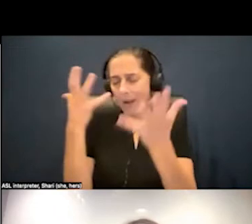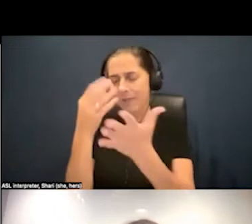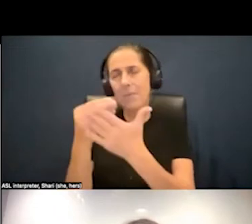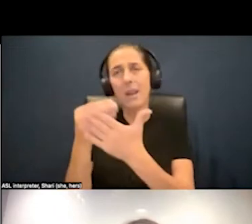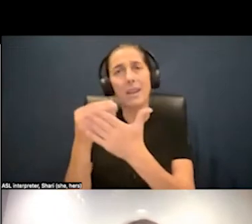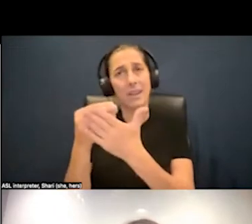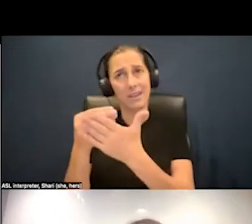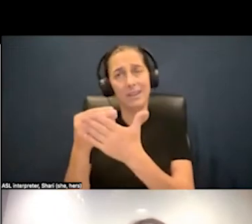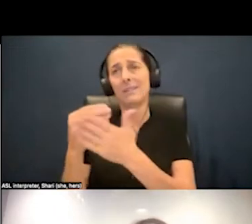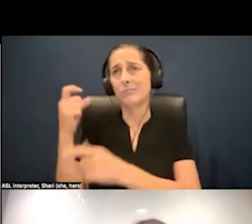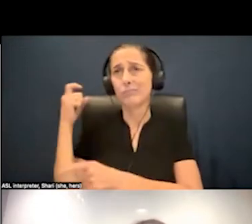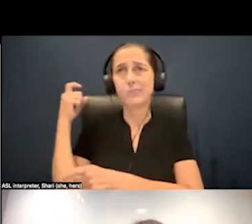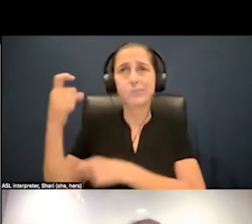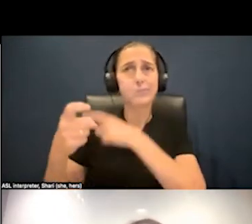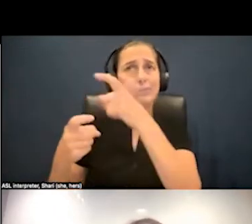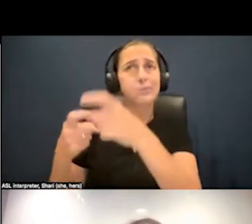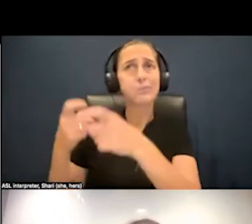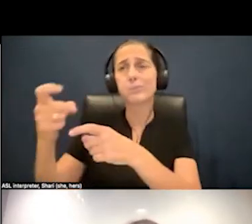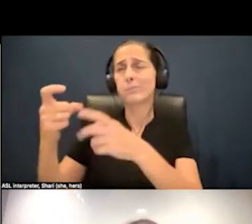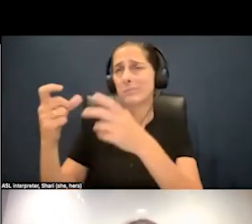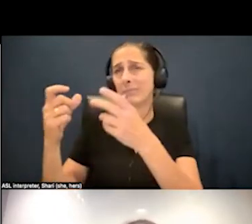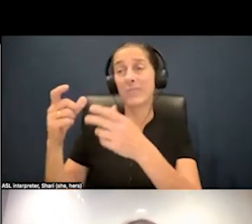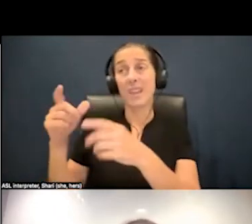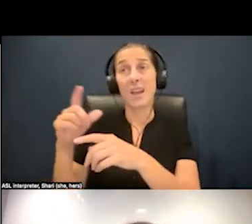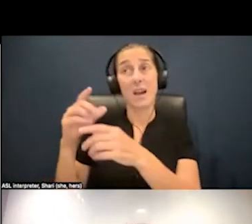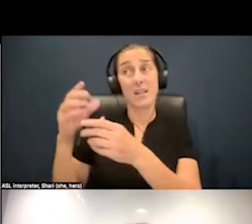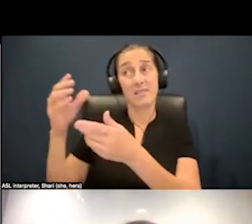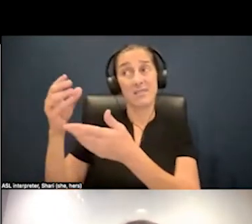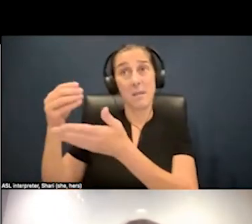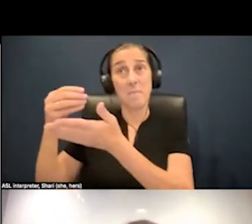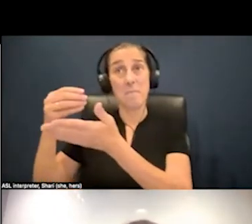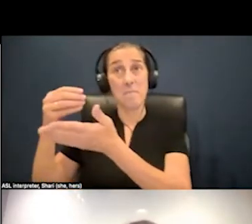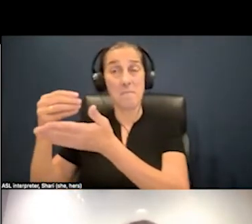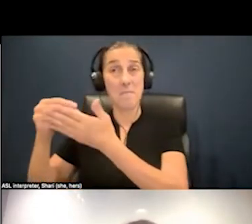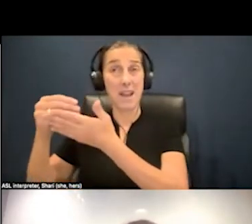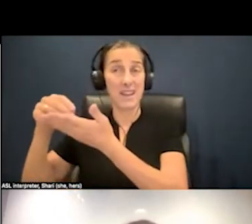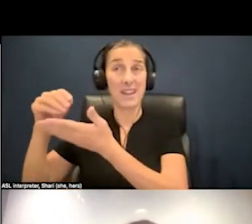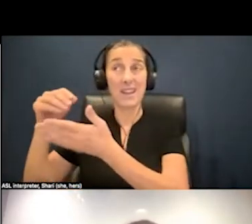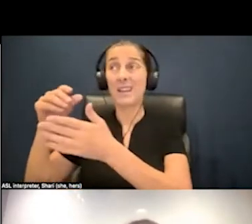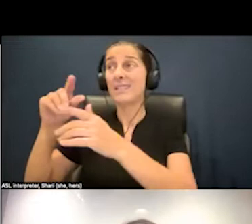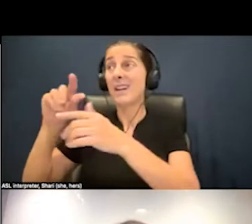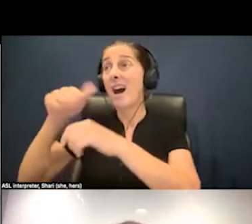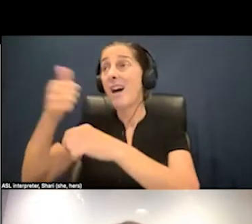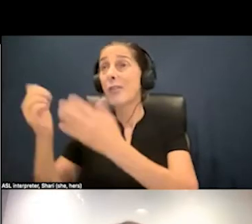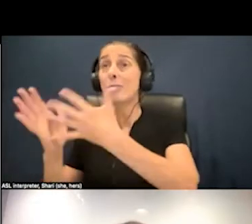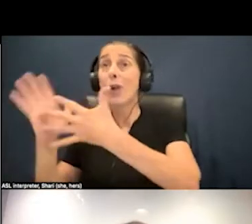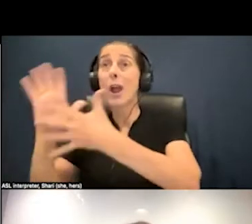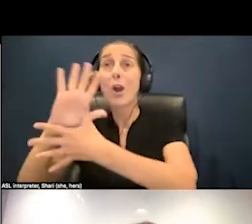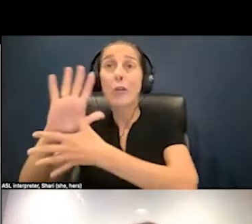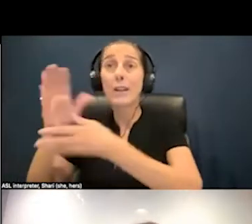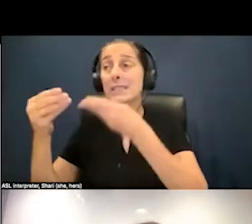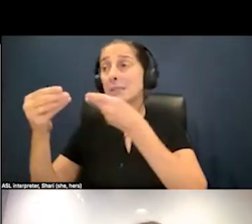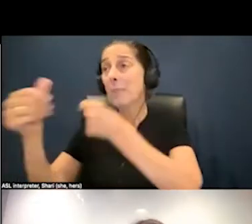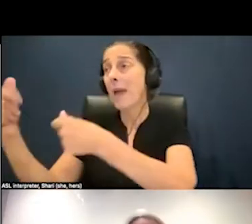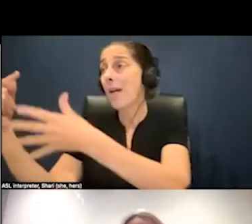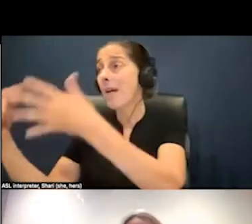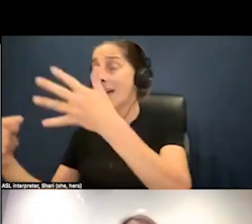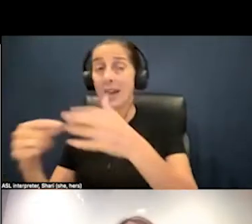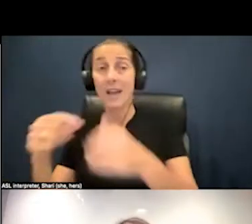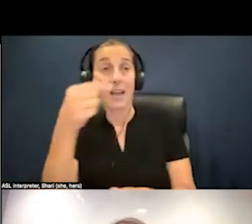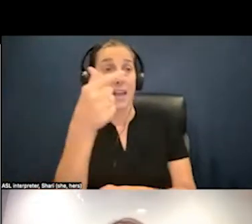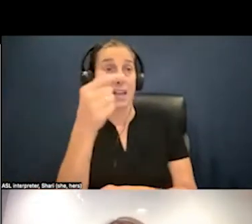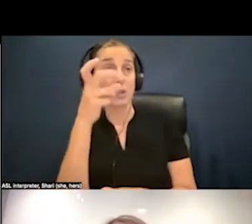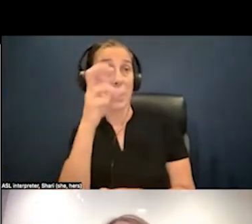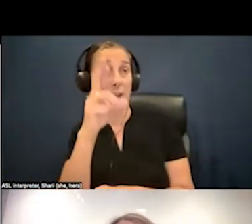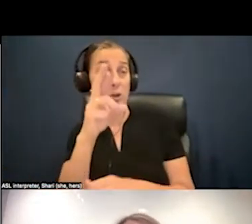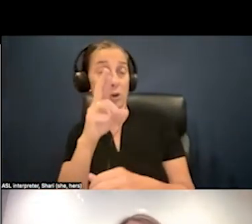lot of money into gender affirming care compared to what they could be doing, right? A lot of times, though, tout the